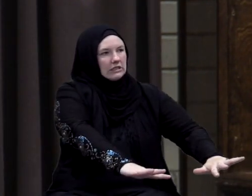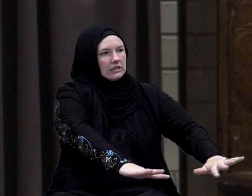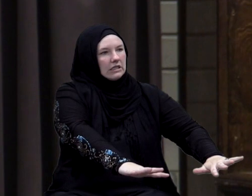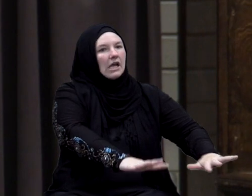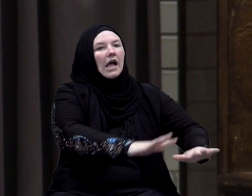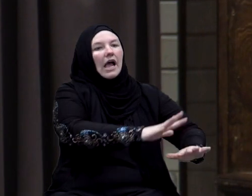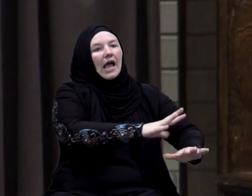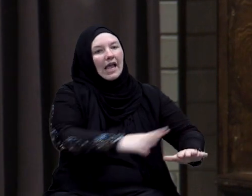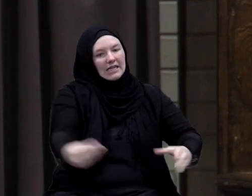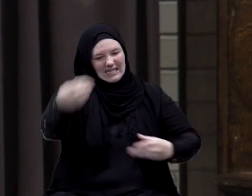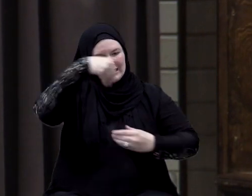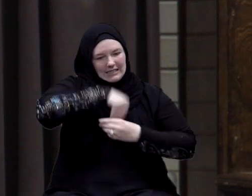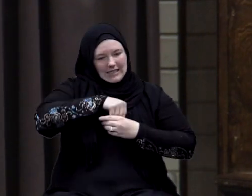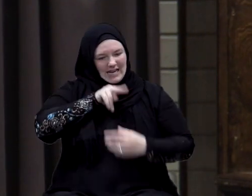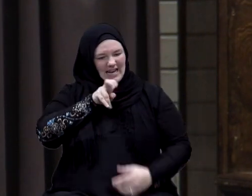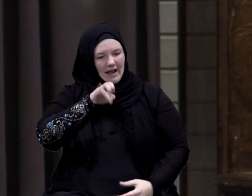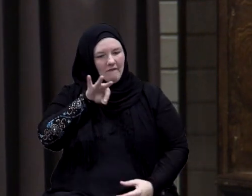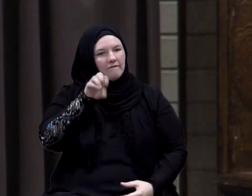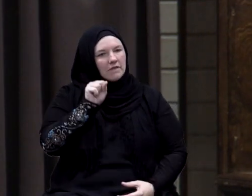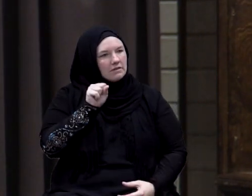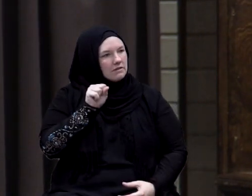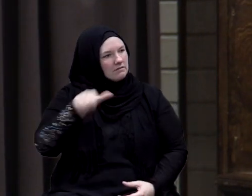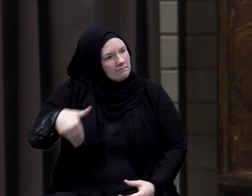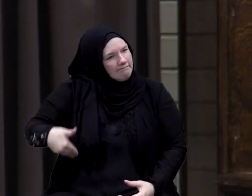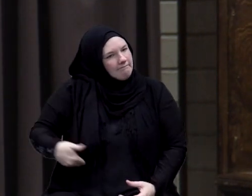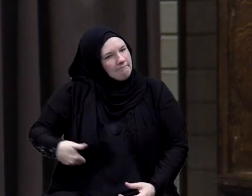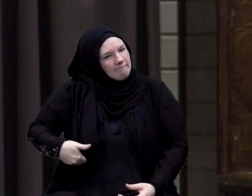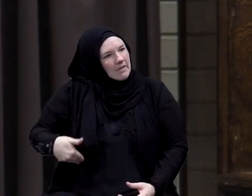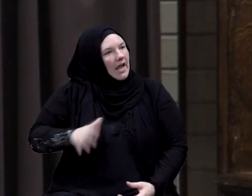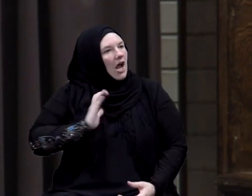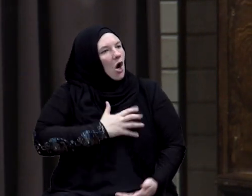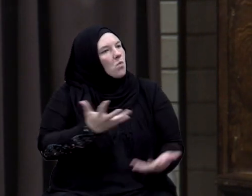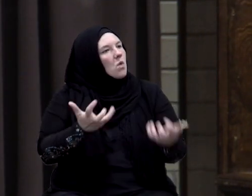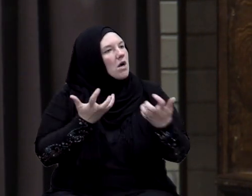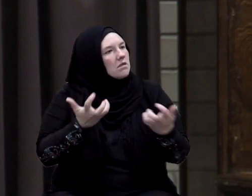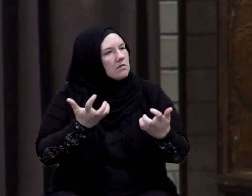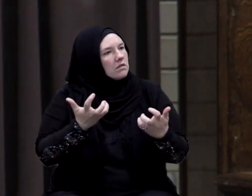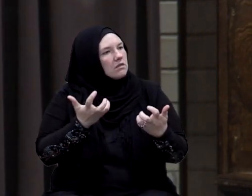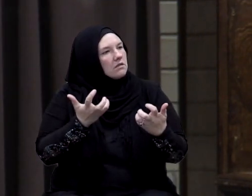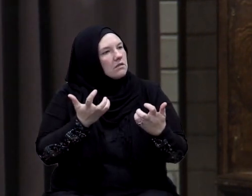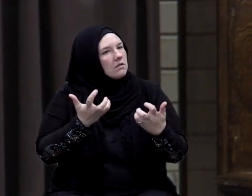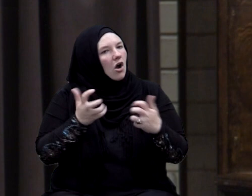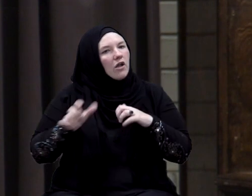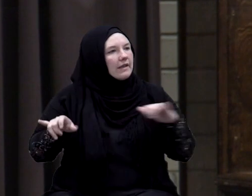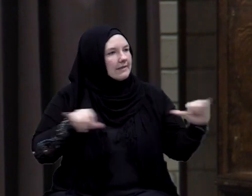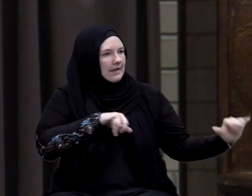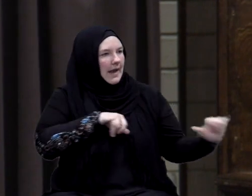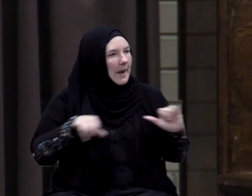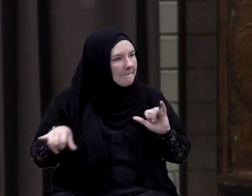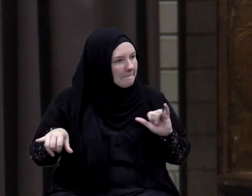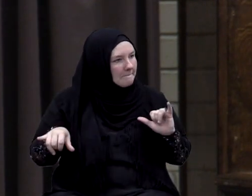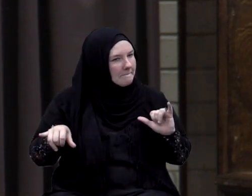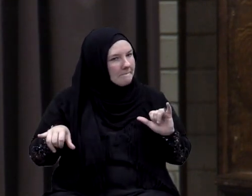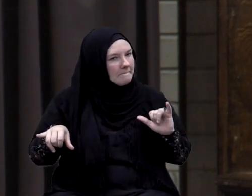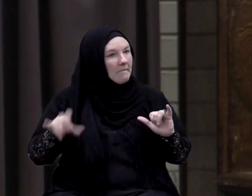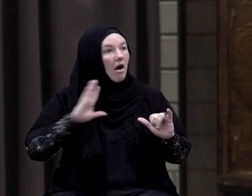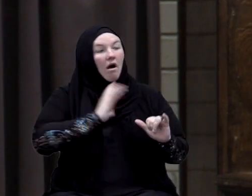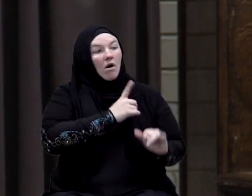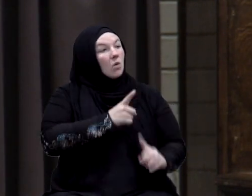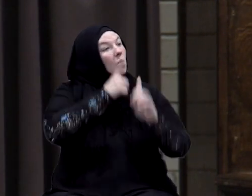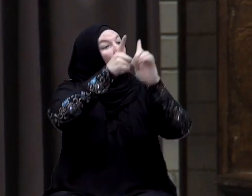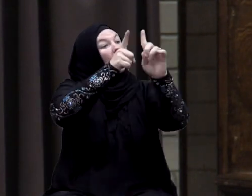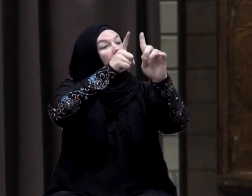an-nafs, nafs wahida, so that our desires revolve around one and the same thing. Our